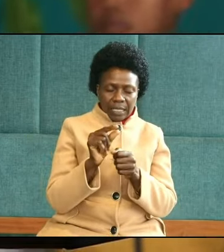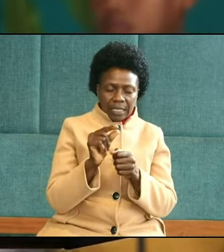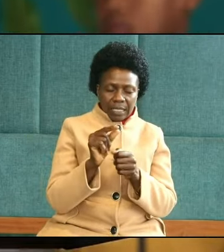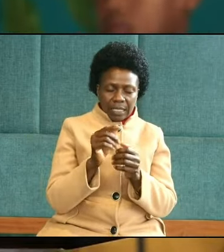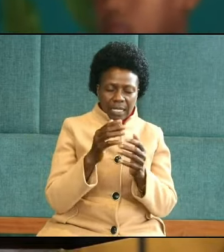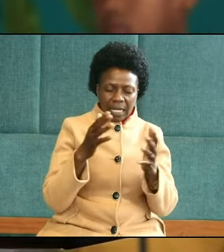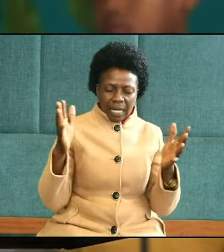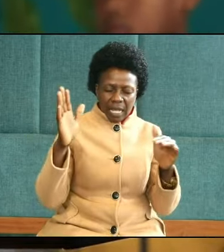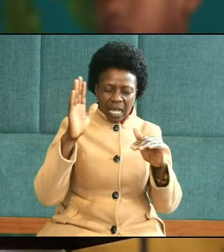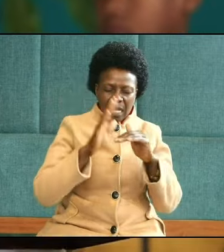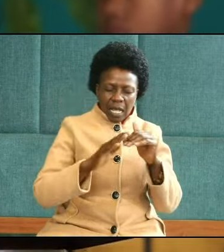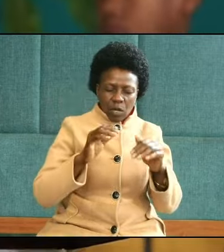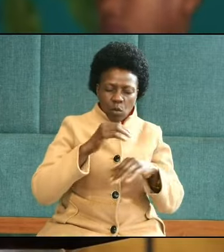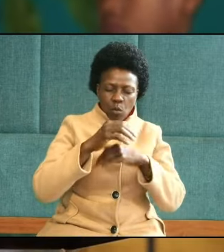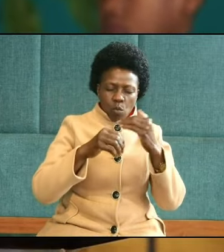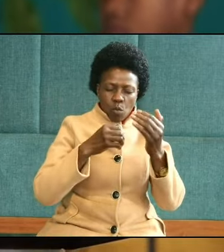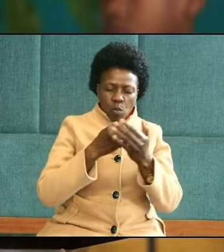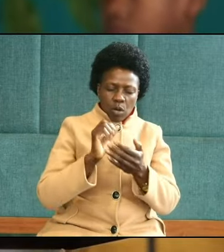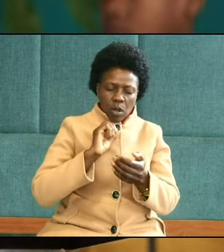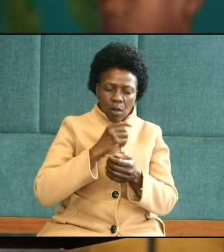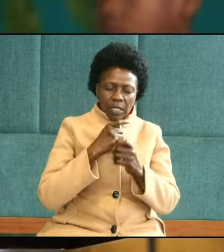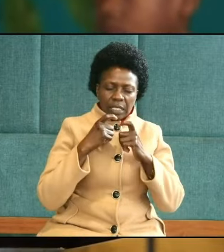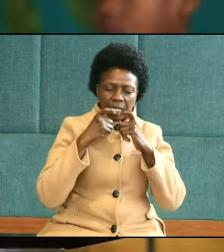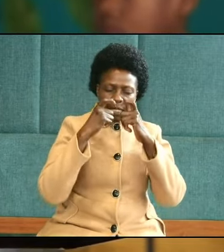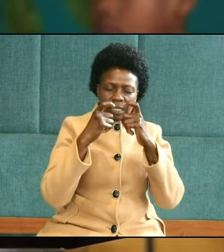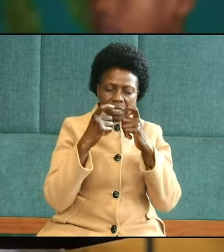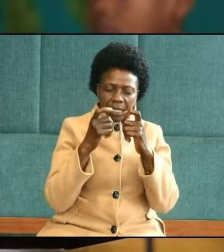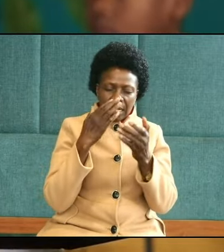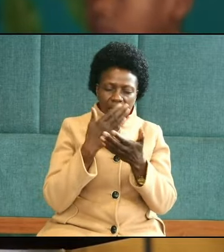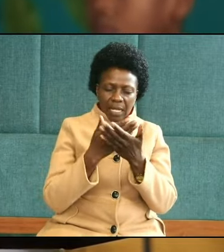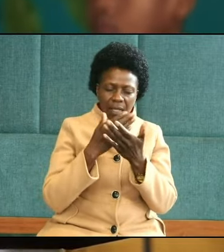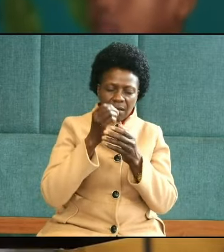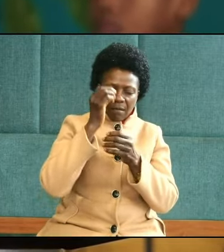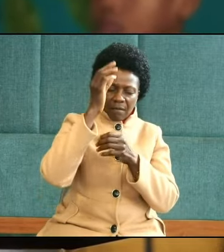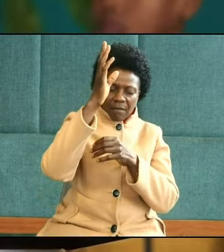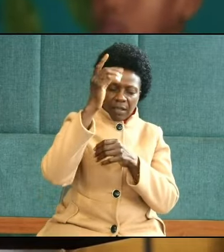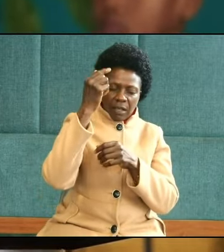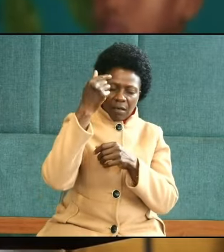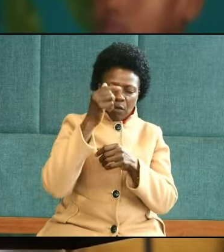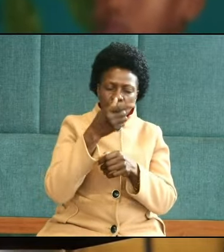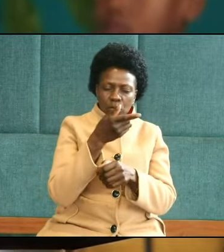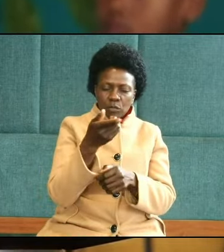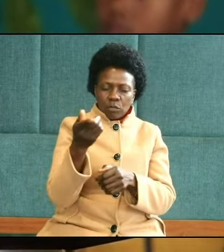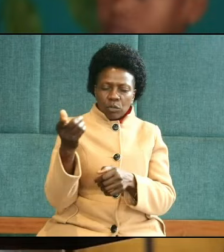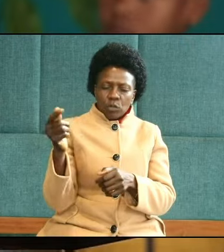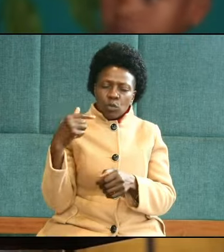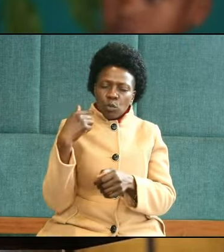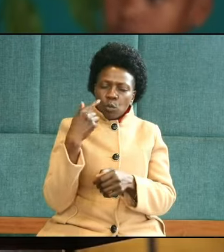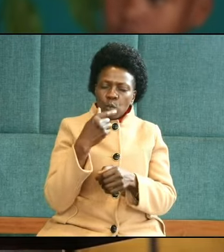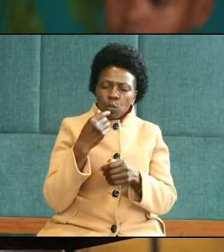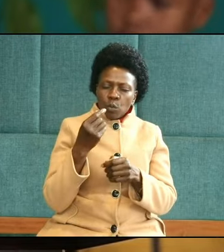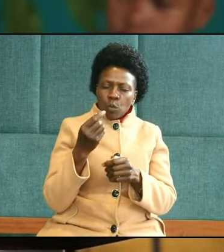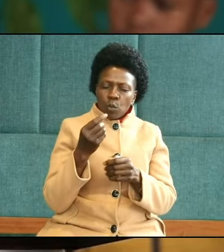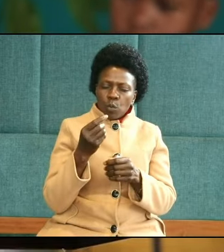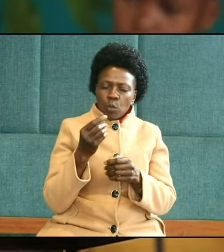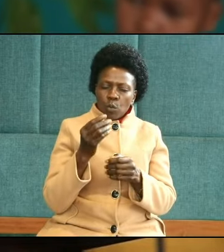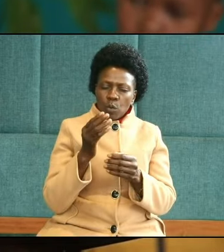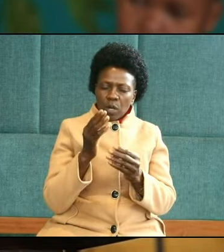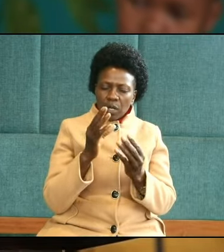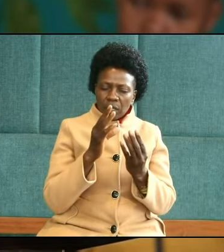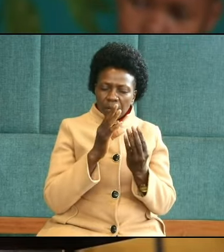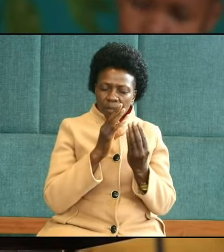Greater than all our sins is your grace. Thank you, Father, for those who have stepped forward, who've made